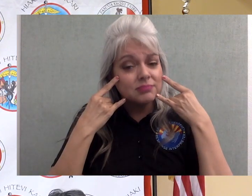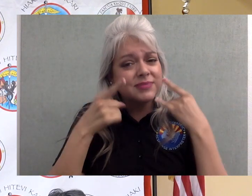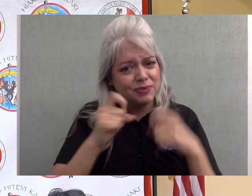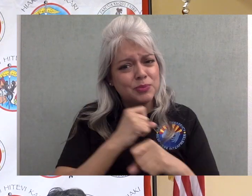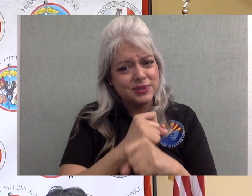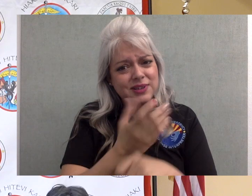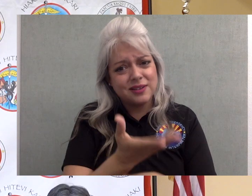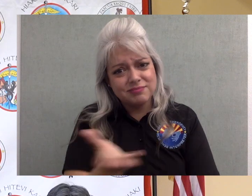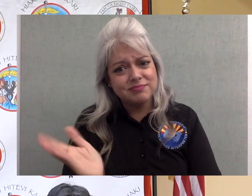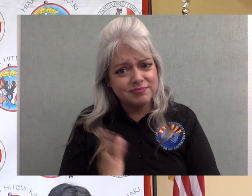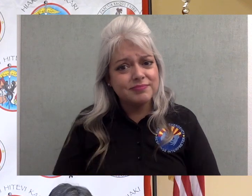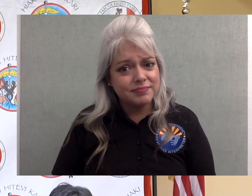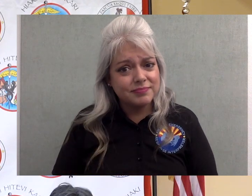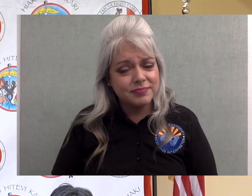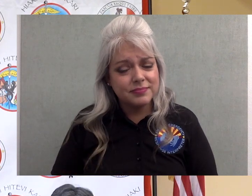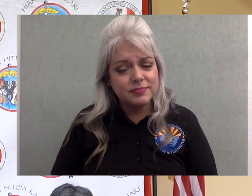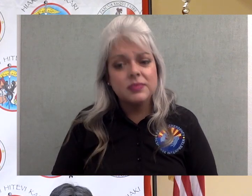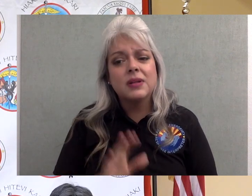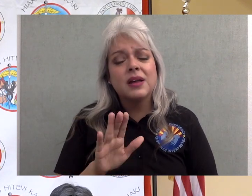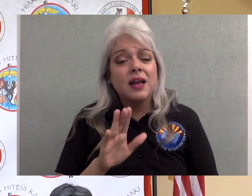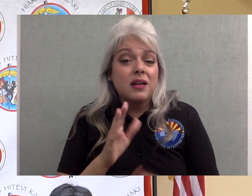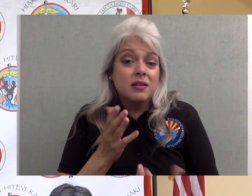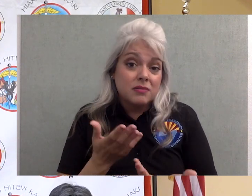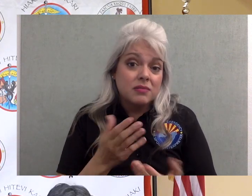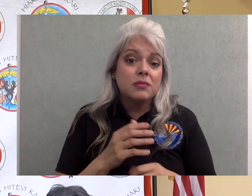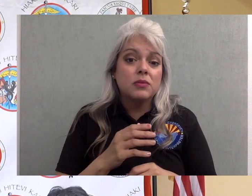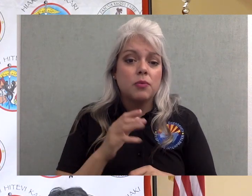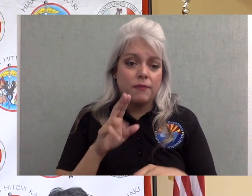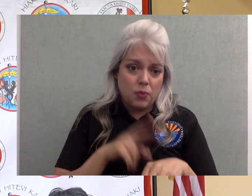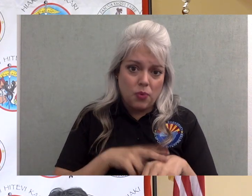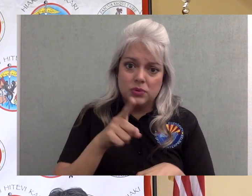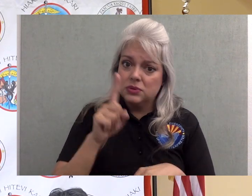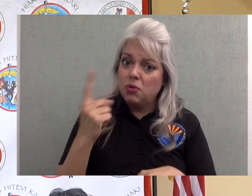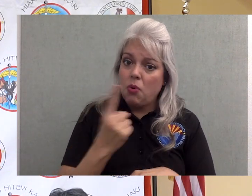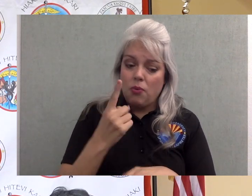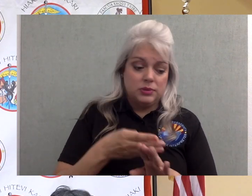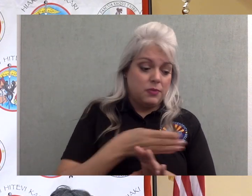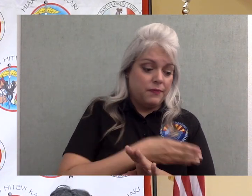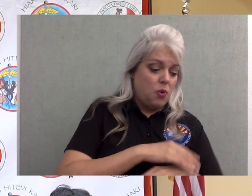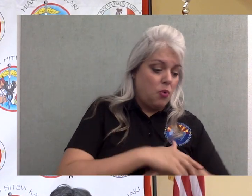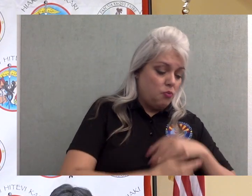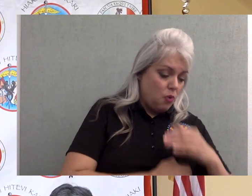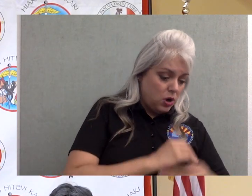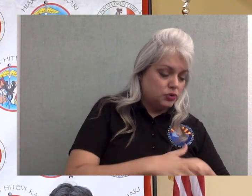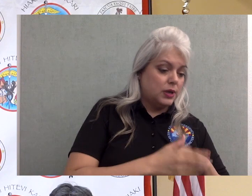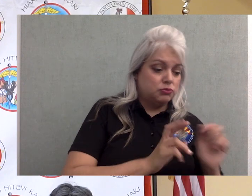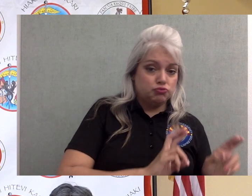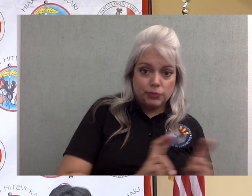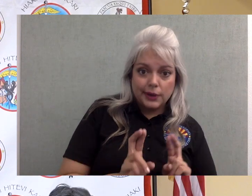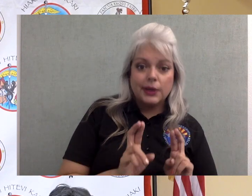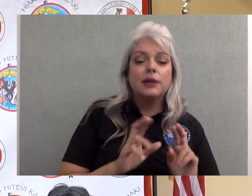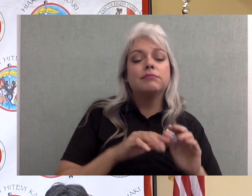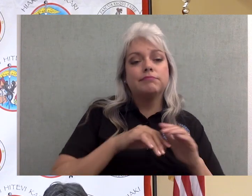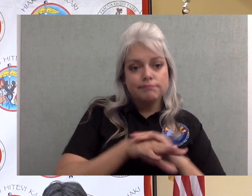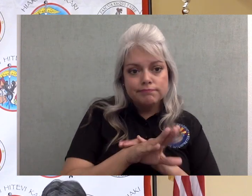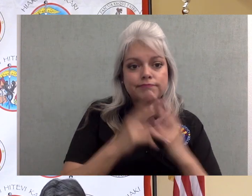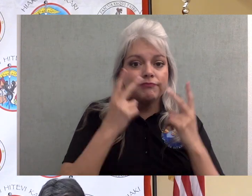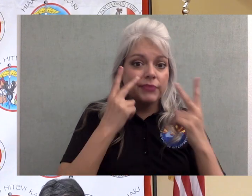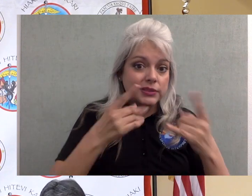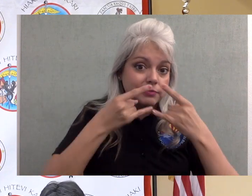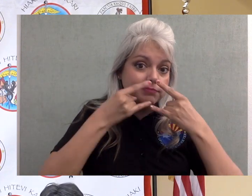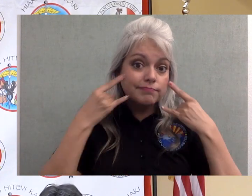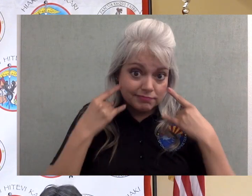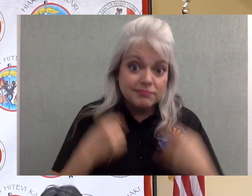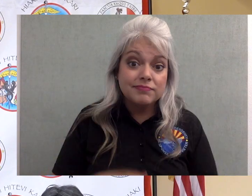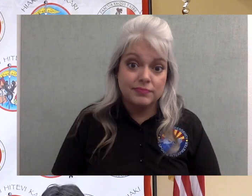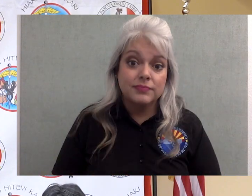too. And ideally, you need to be washing your hands before you come also. So, with that in mind, what I'm going to do is